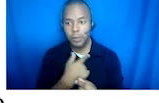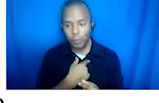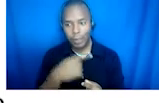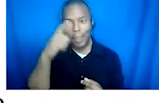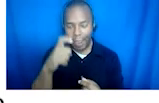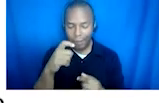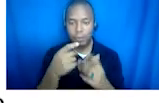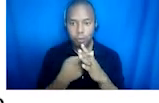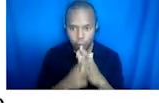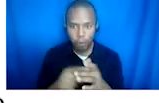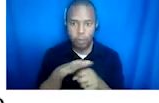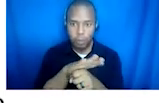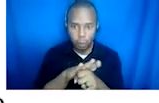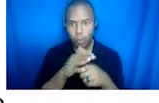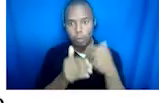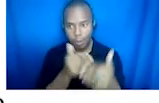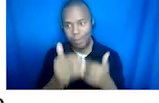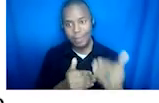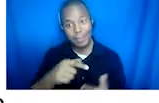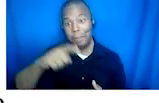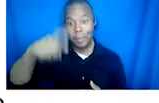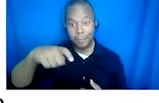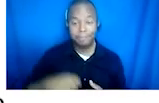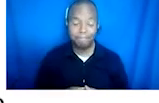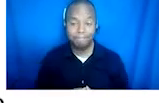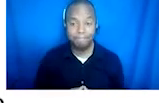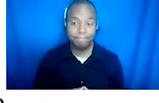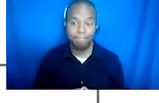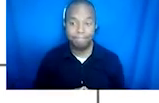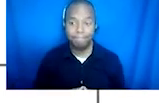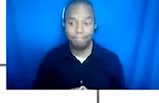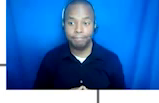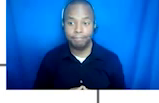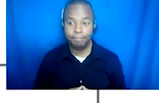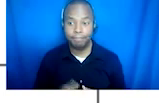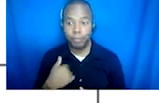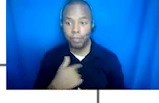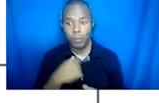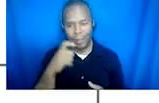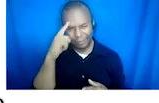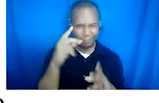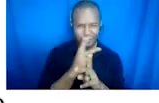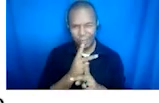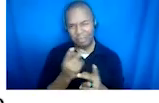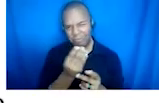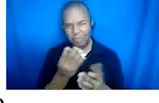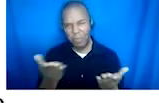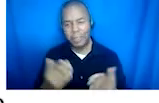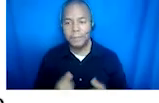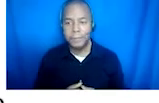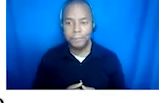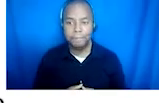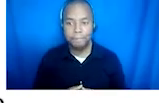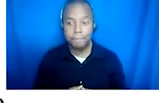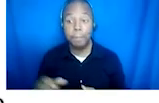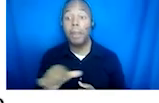local process. It has to be. So we have some things to figure out there. The other